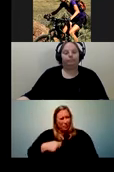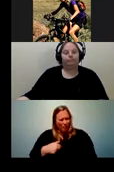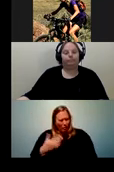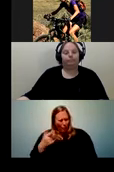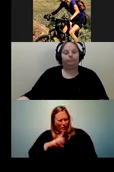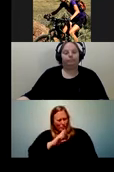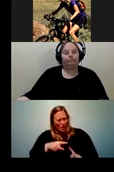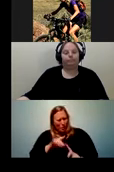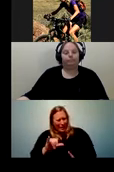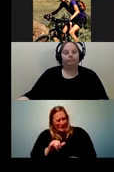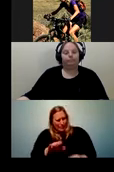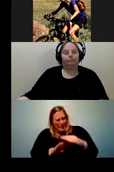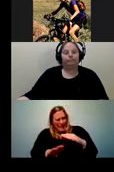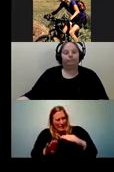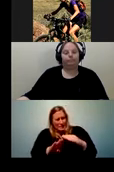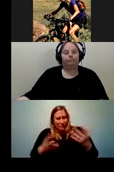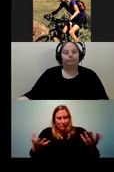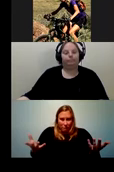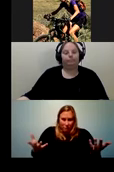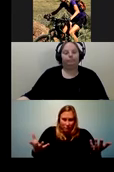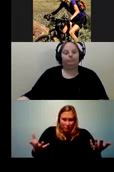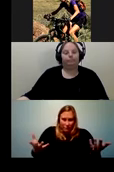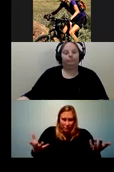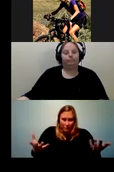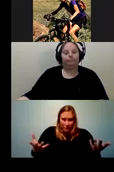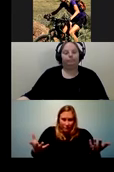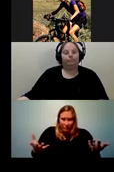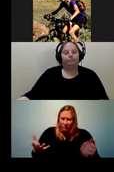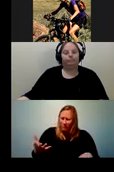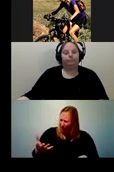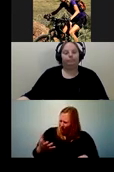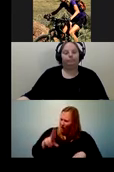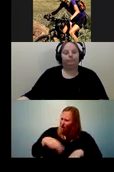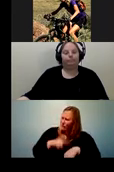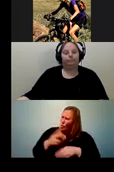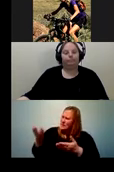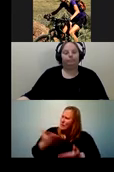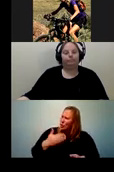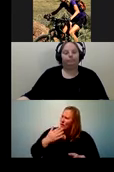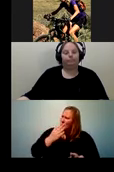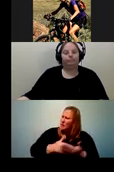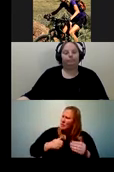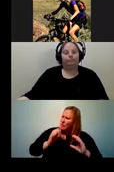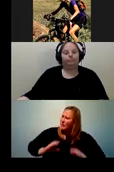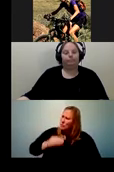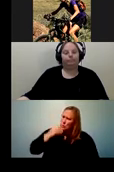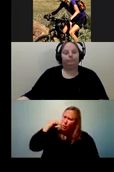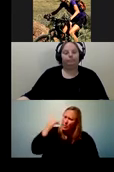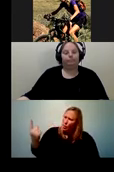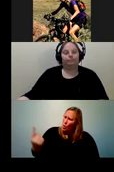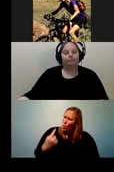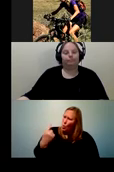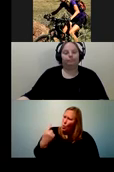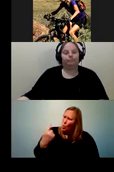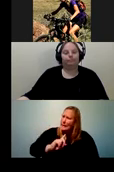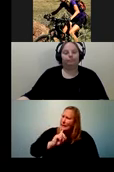And some of you might be thinking to yourself, well, of course I bring some of my consumers home. They're otherwise lonely. Well, I would